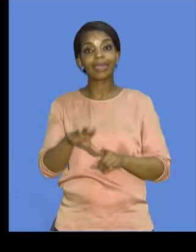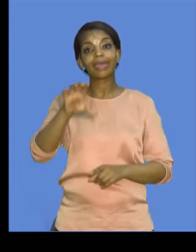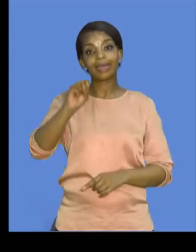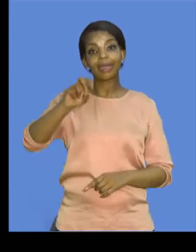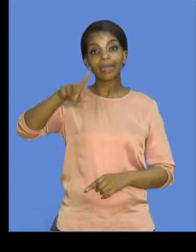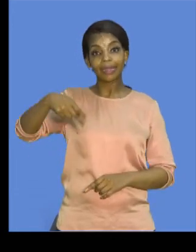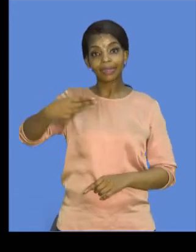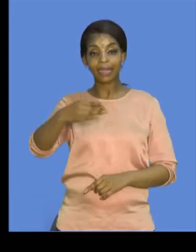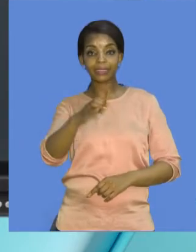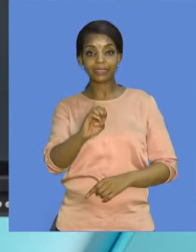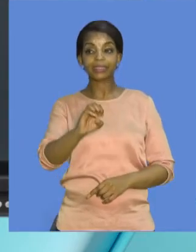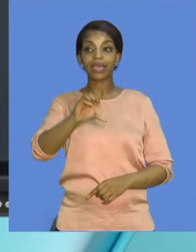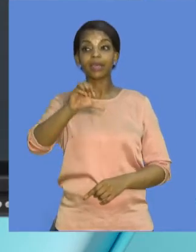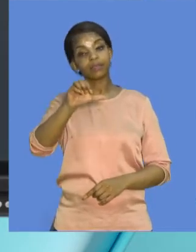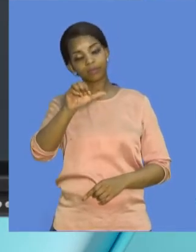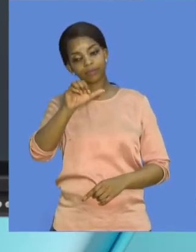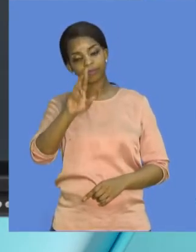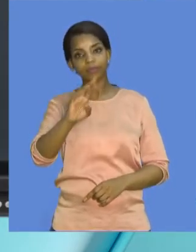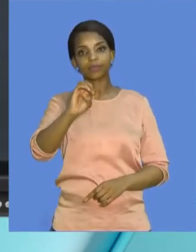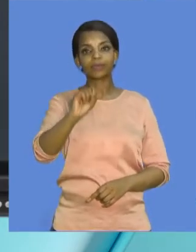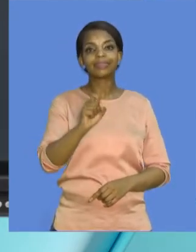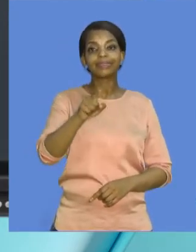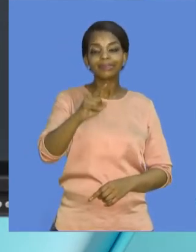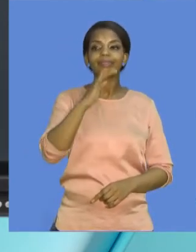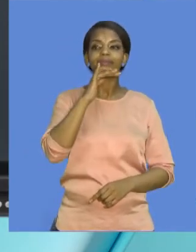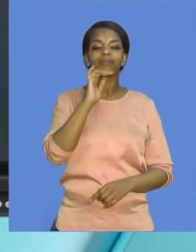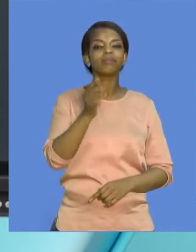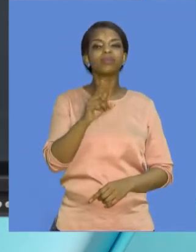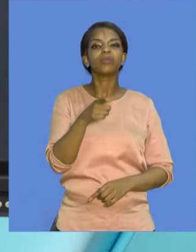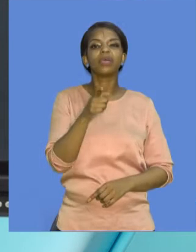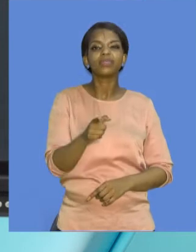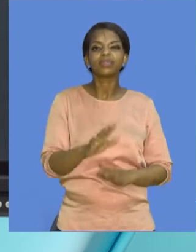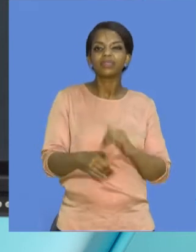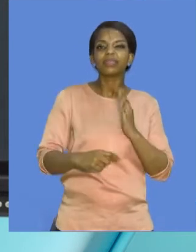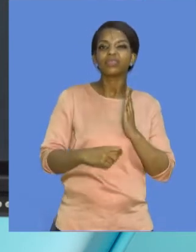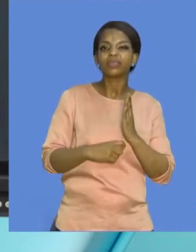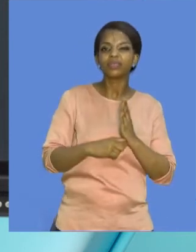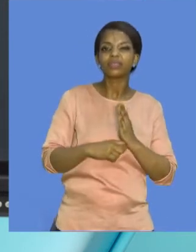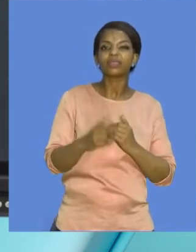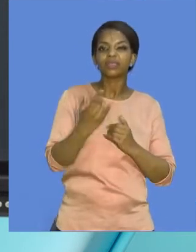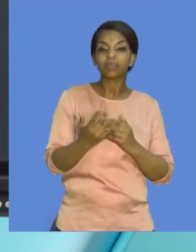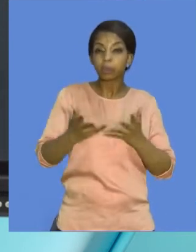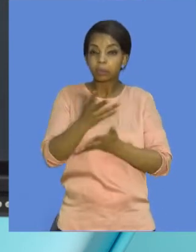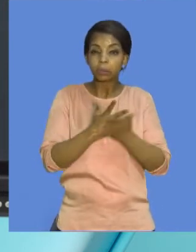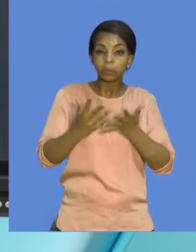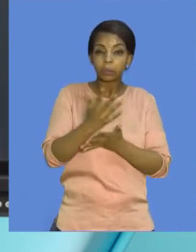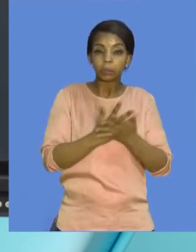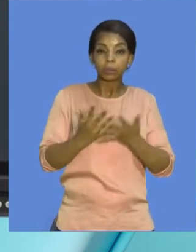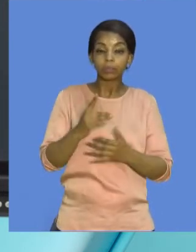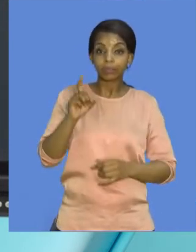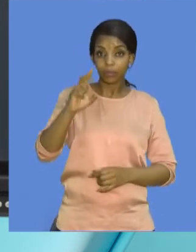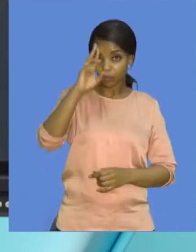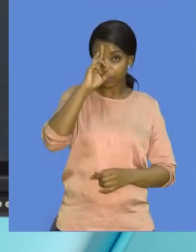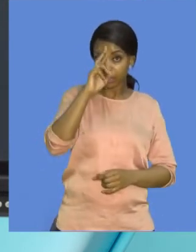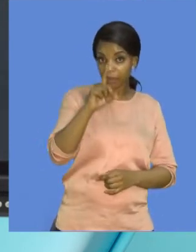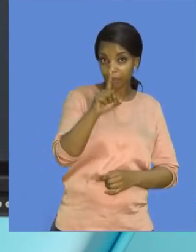this is the real concept in as far as, the charge in real life. So when you talk about spheres,